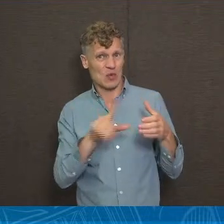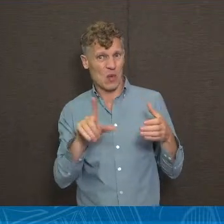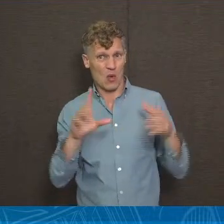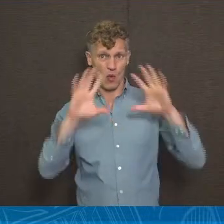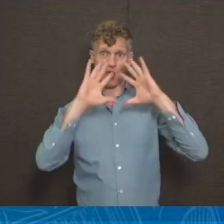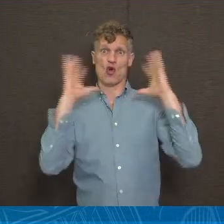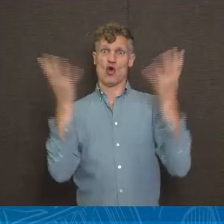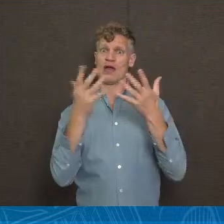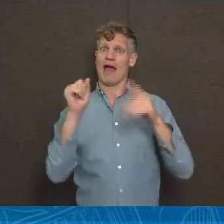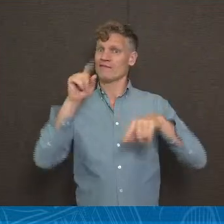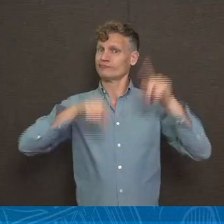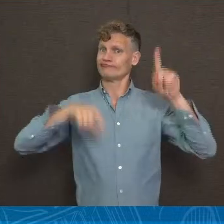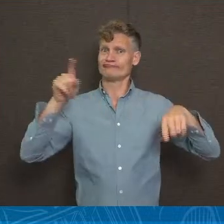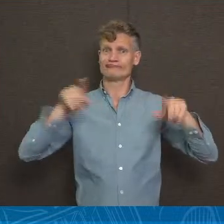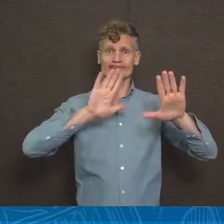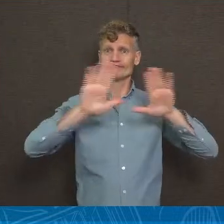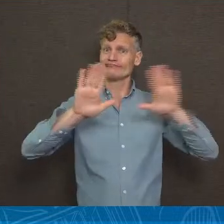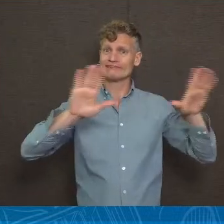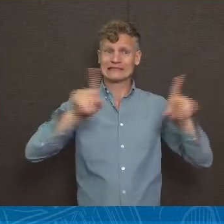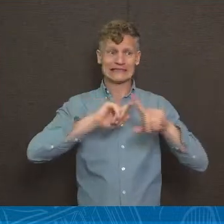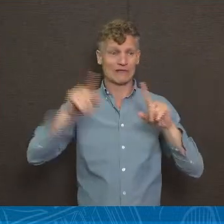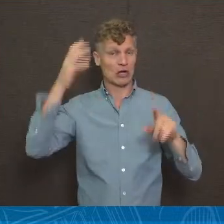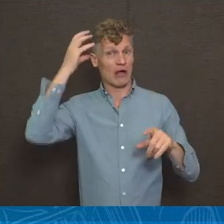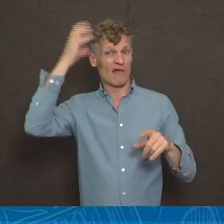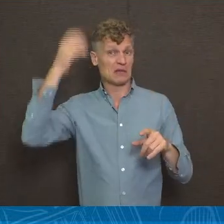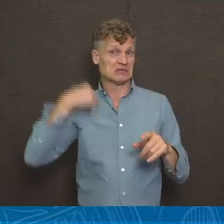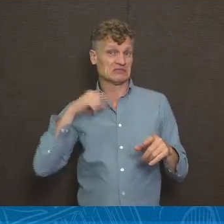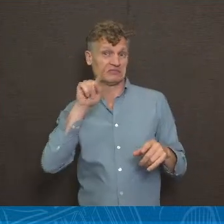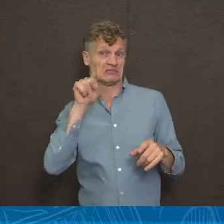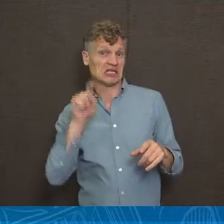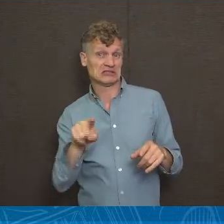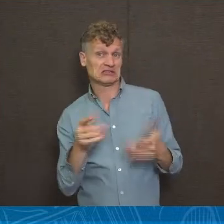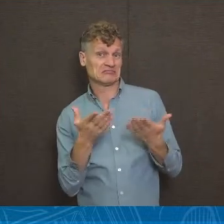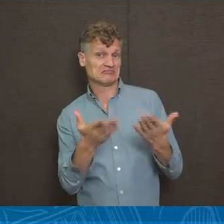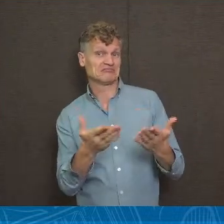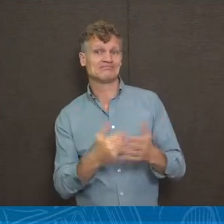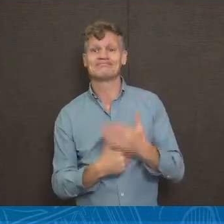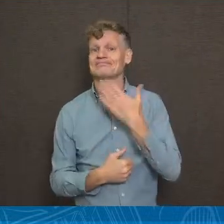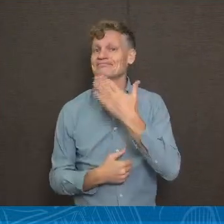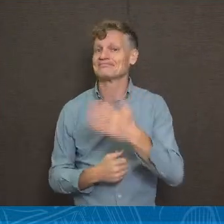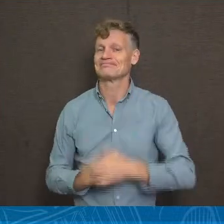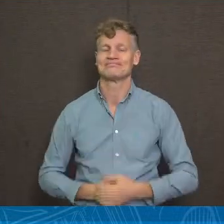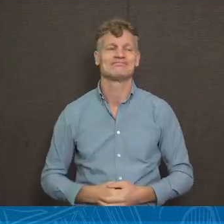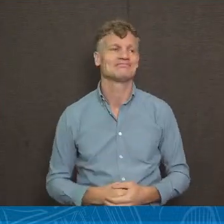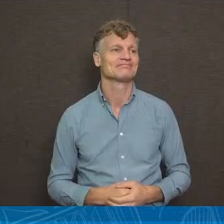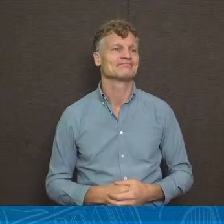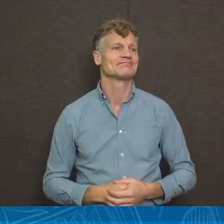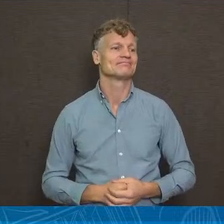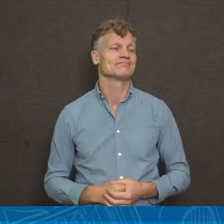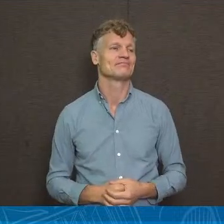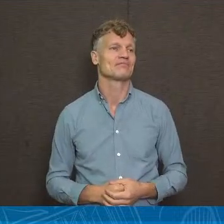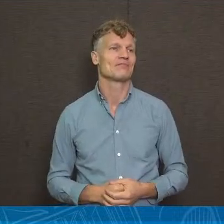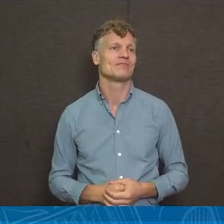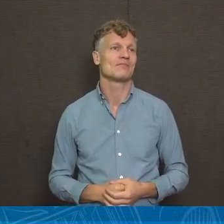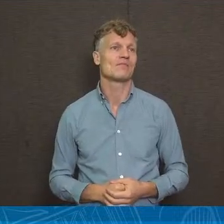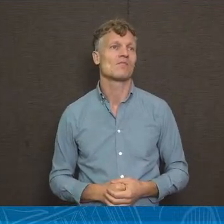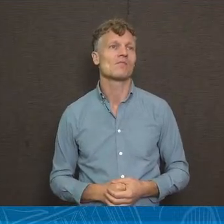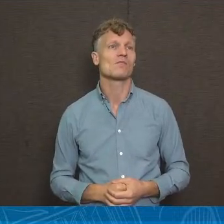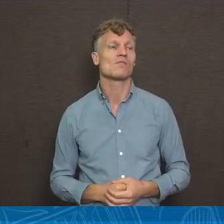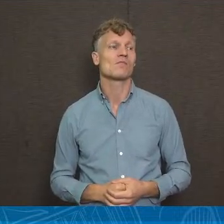globally. So that kind of, question and thinking. Thank you so much. Thank you very much. So let me